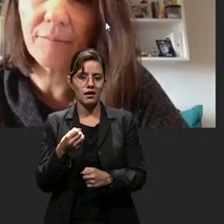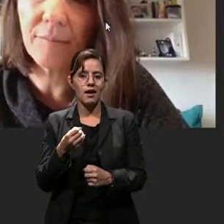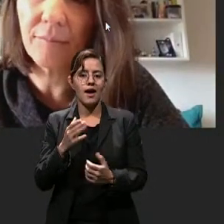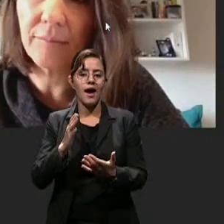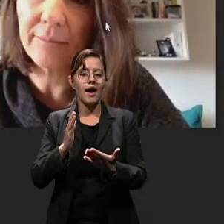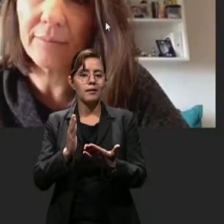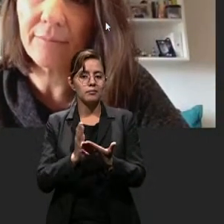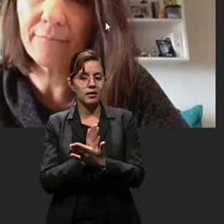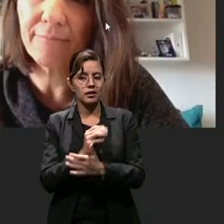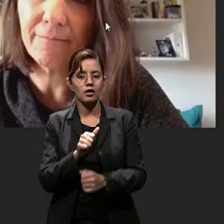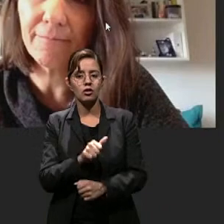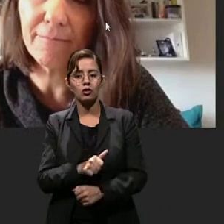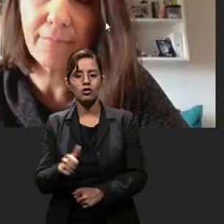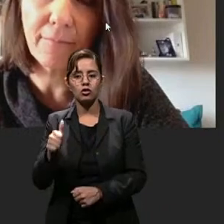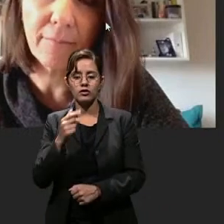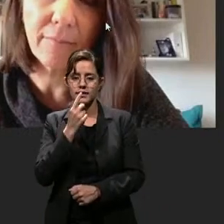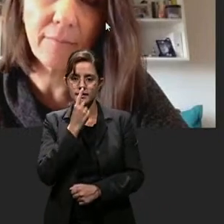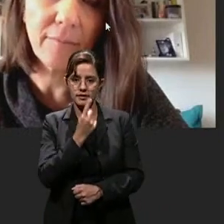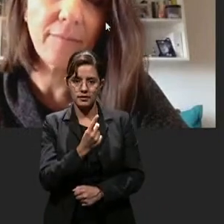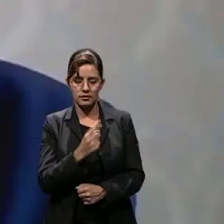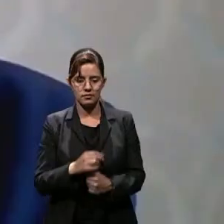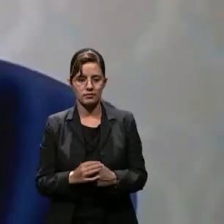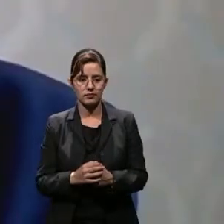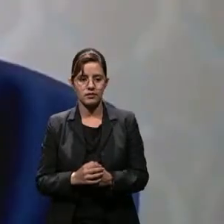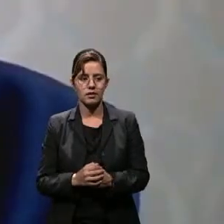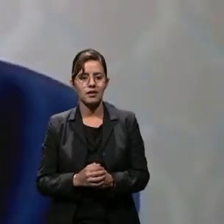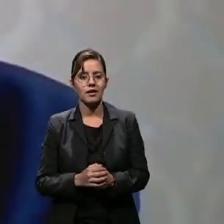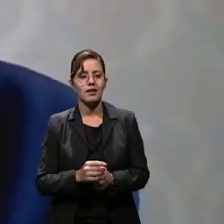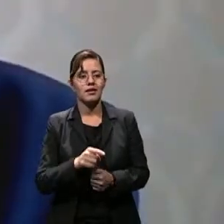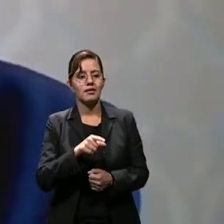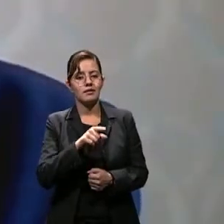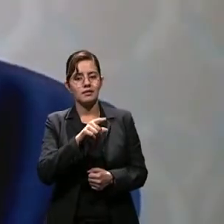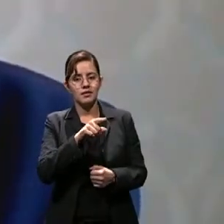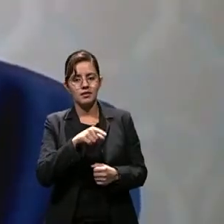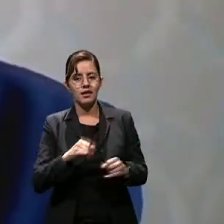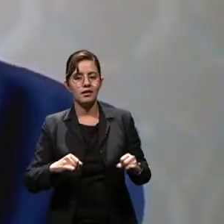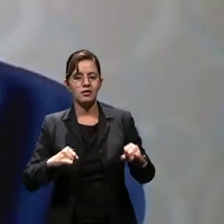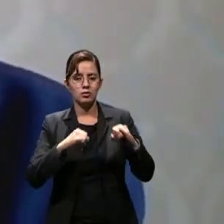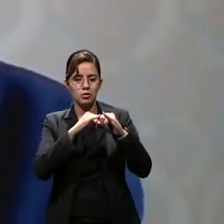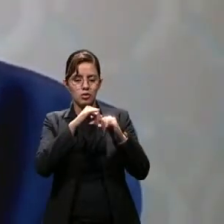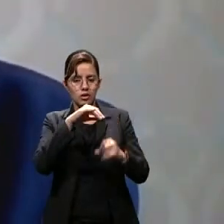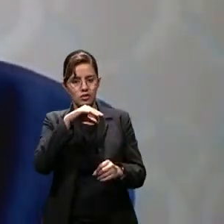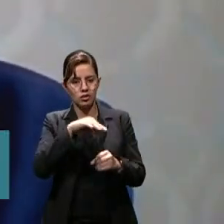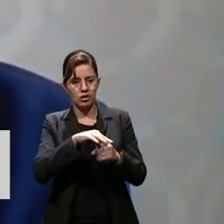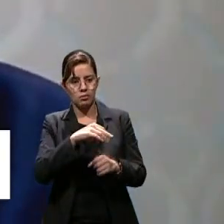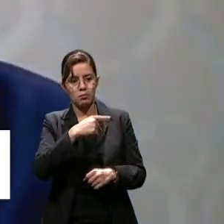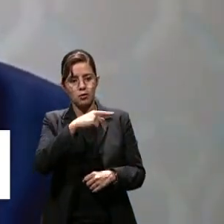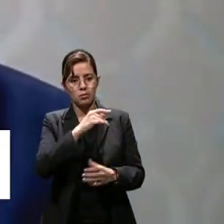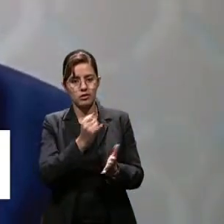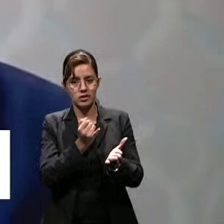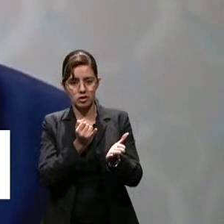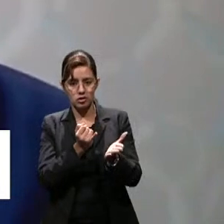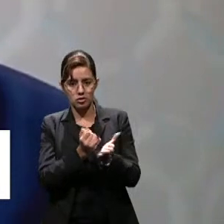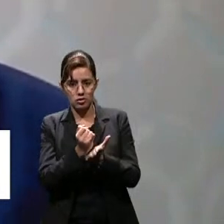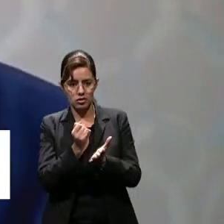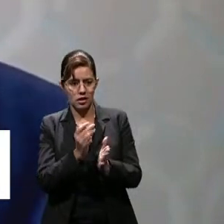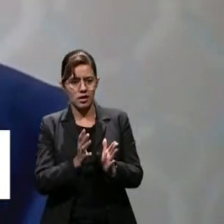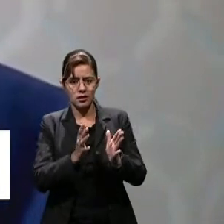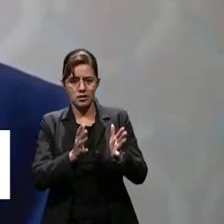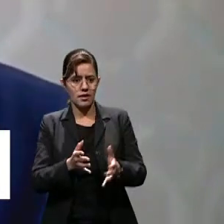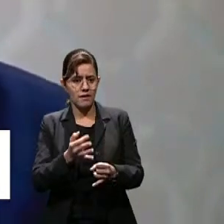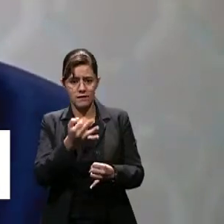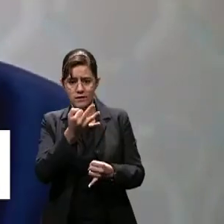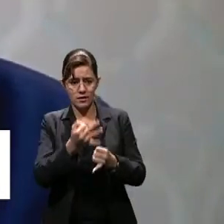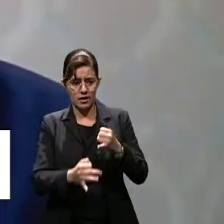And others state that the electoral body and its decisions